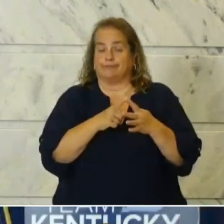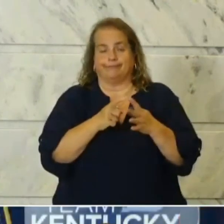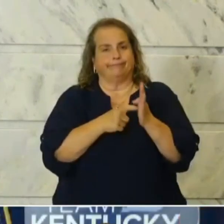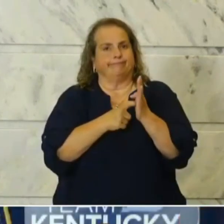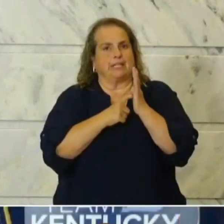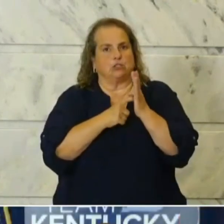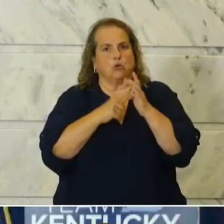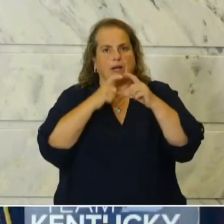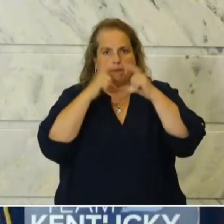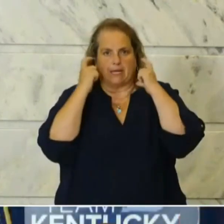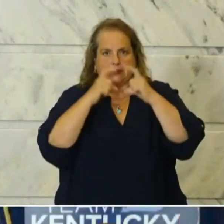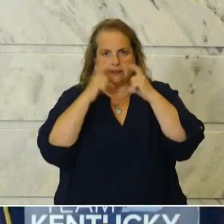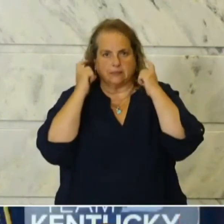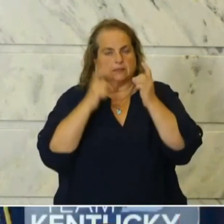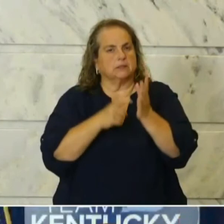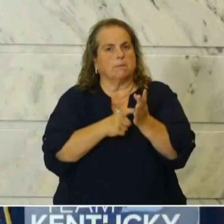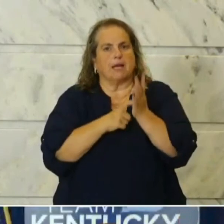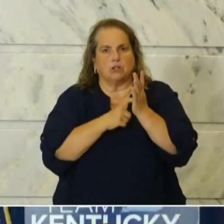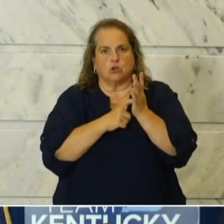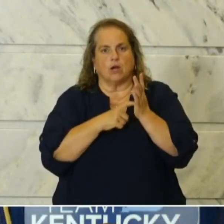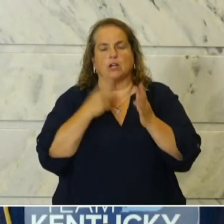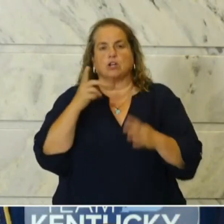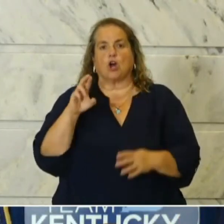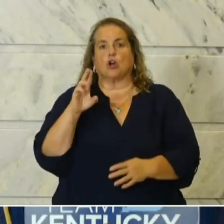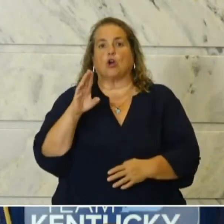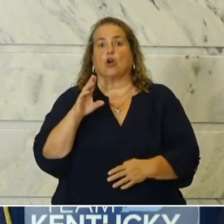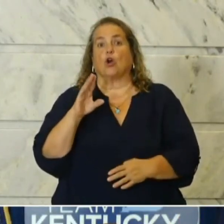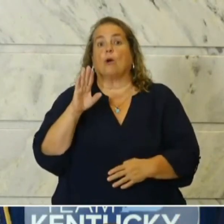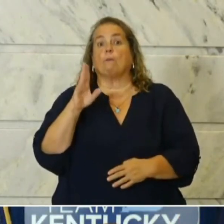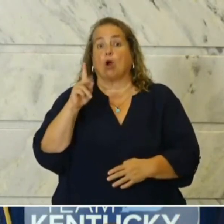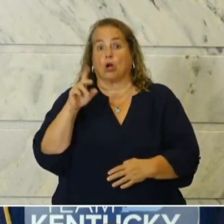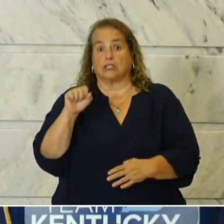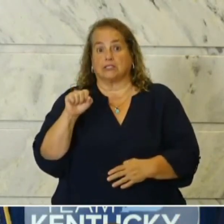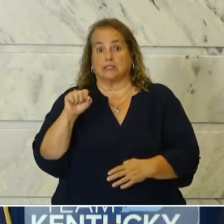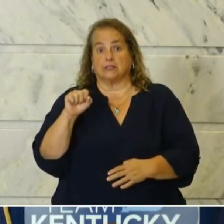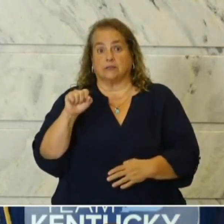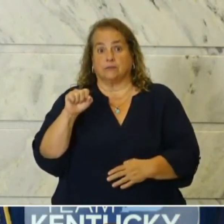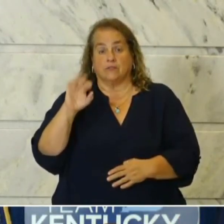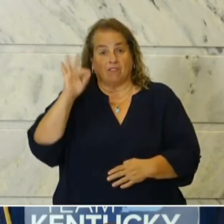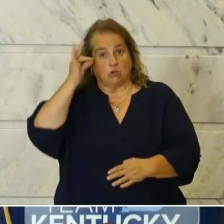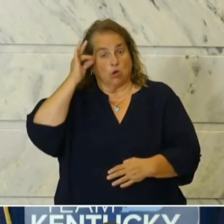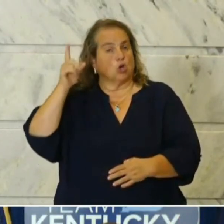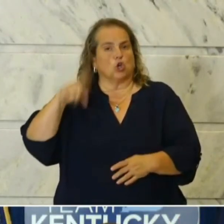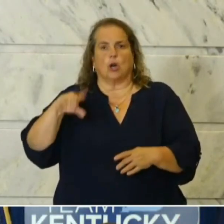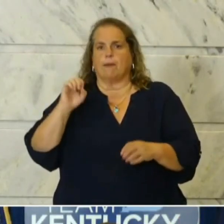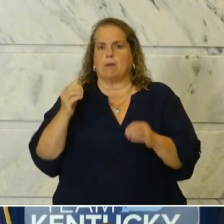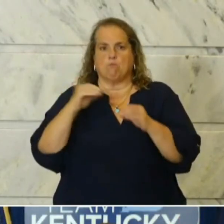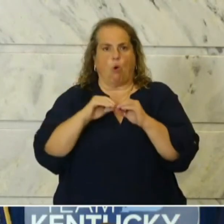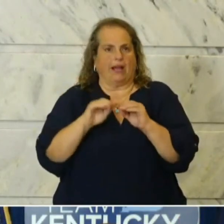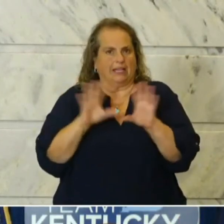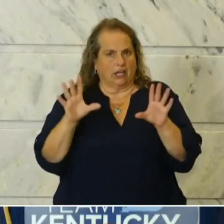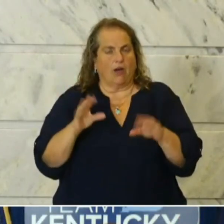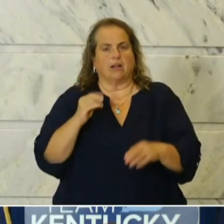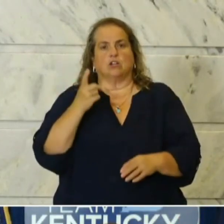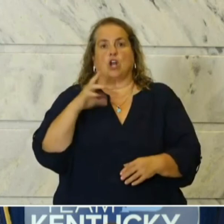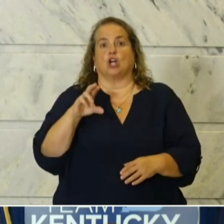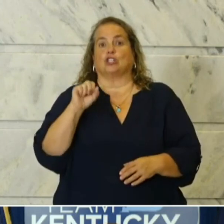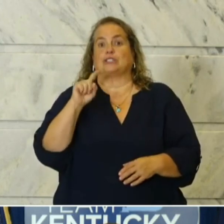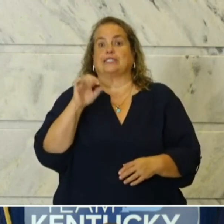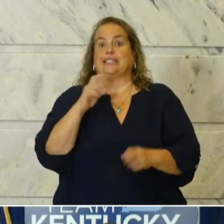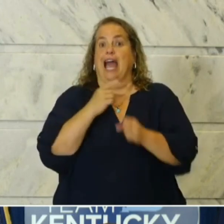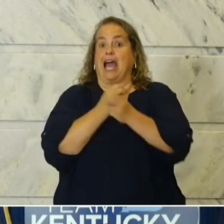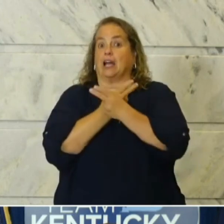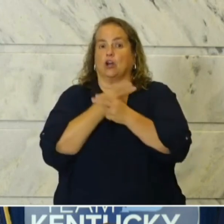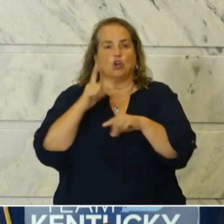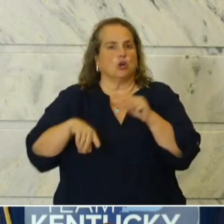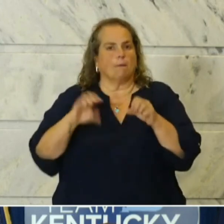mandatory facial coverings. Dr. Birx could not be more clear, and Dr. Stack could not be more clear about the